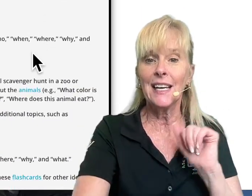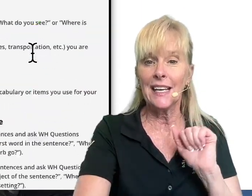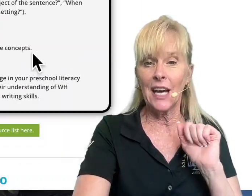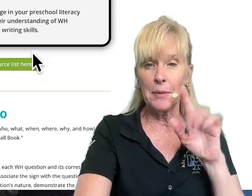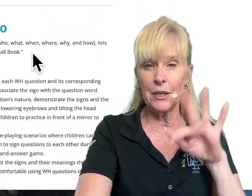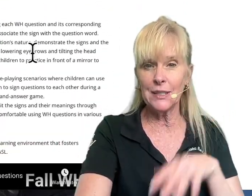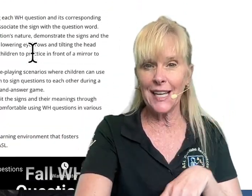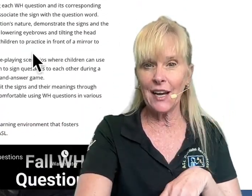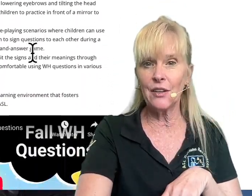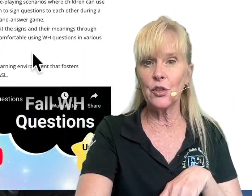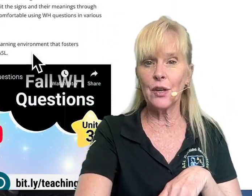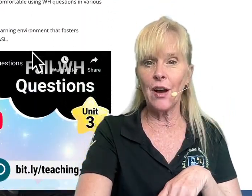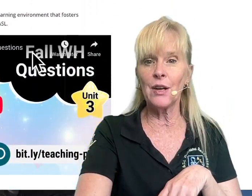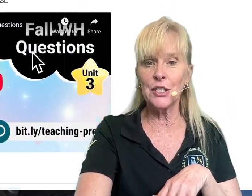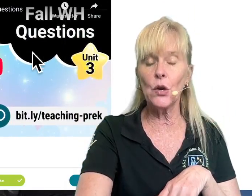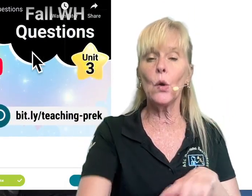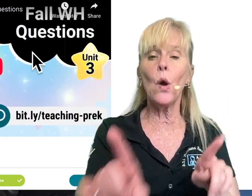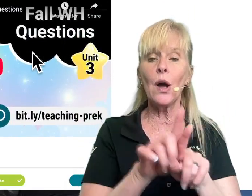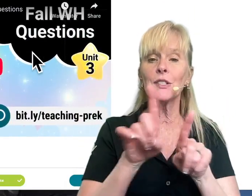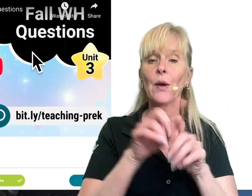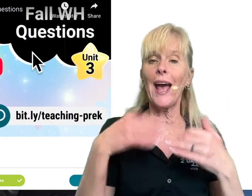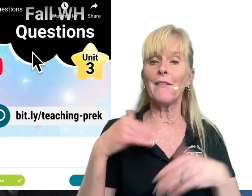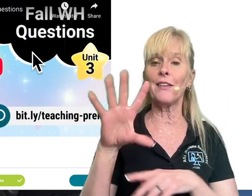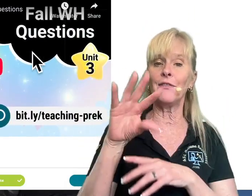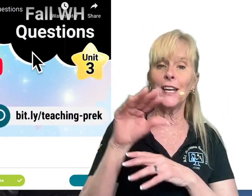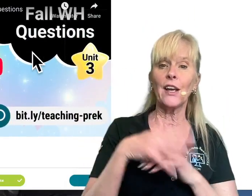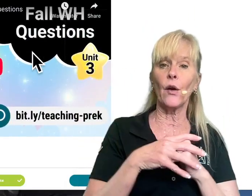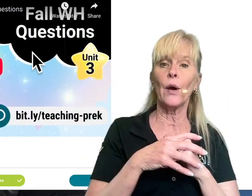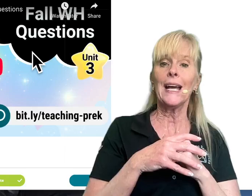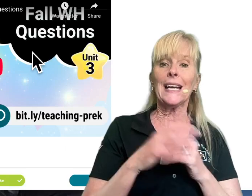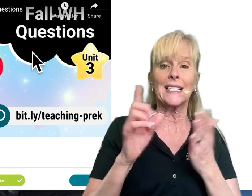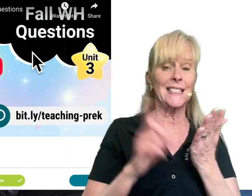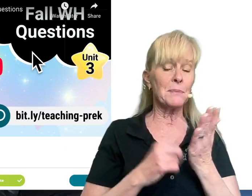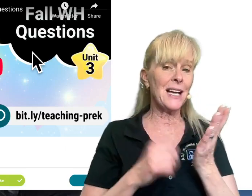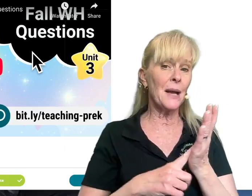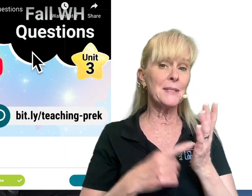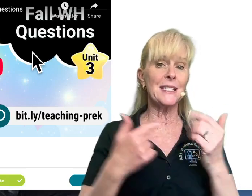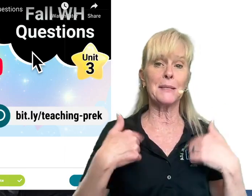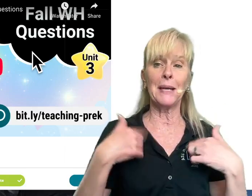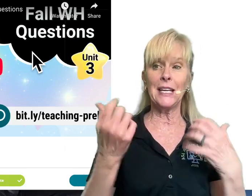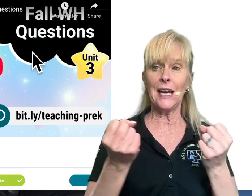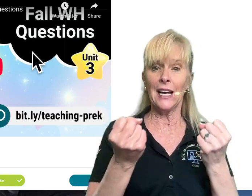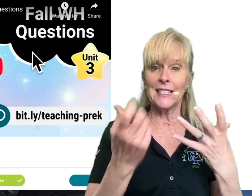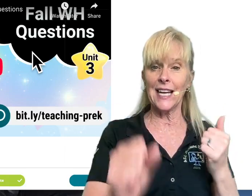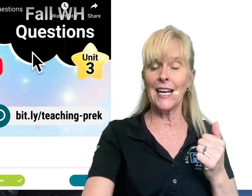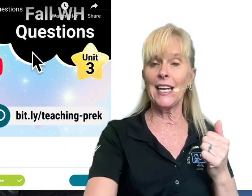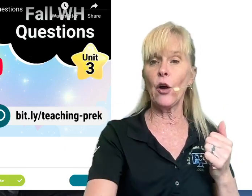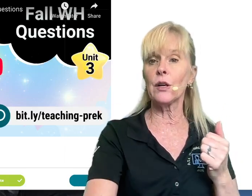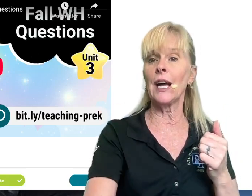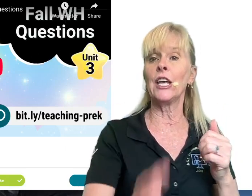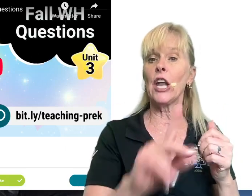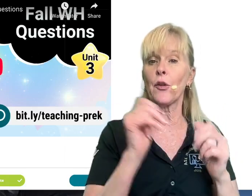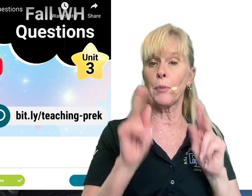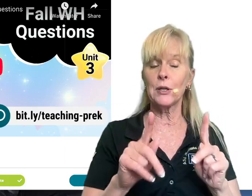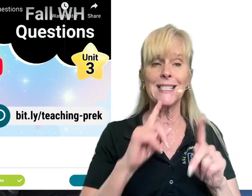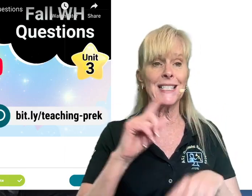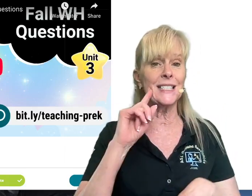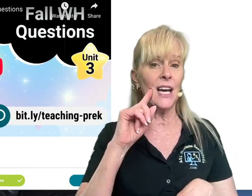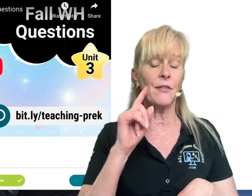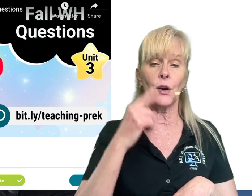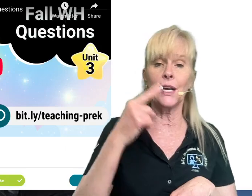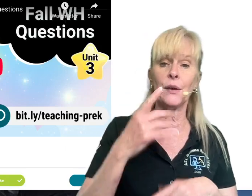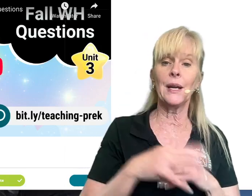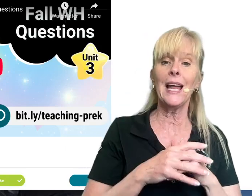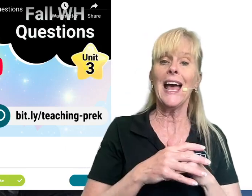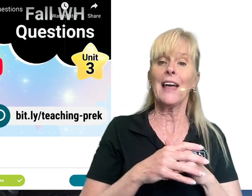ideas. Coming on down, you're going to also have a video. Sometimes it's me signing or another person,